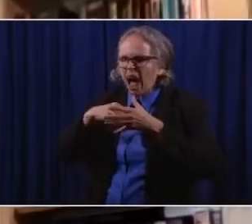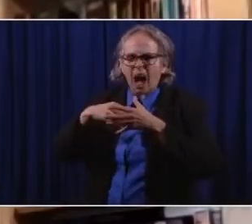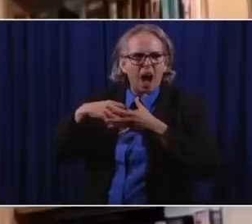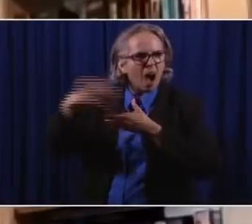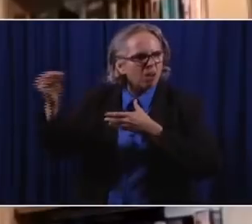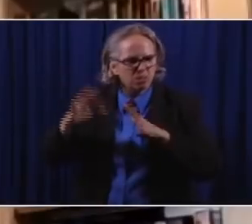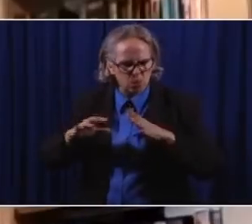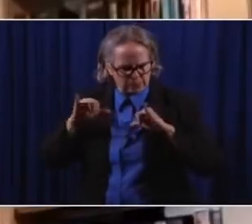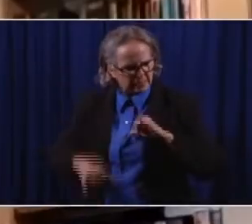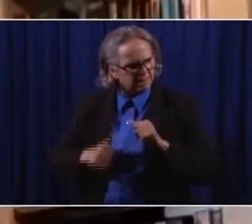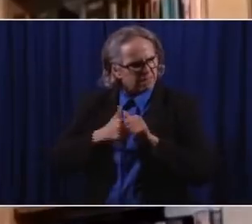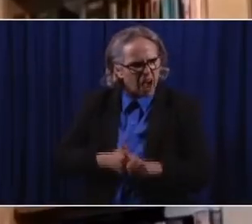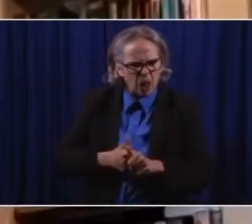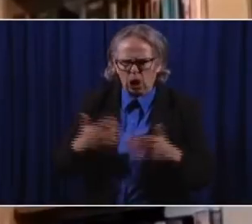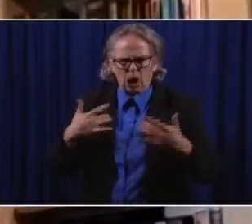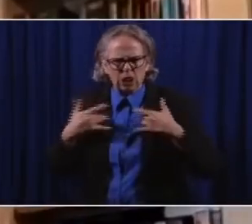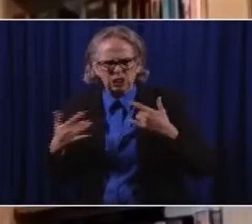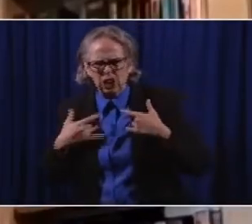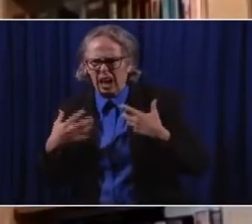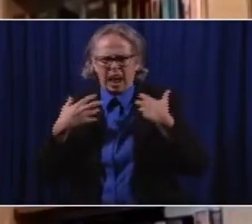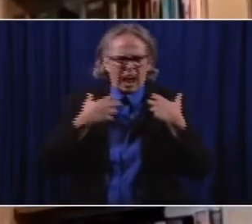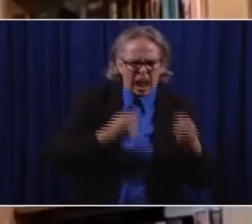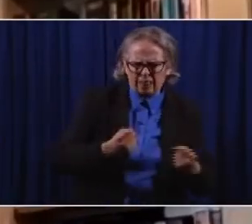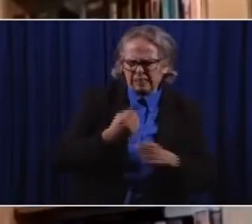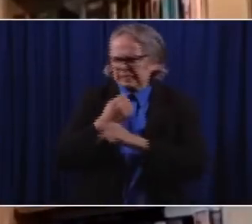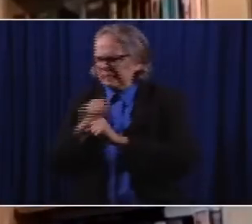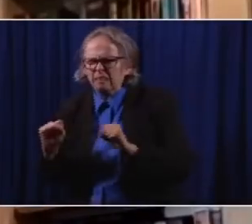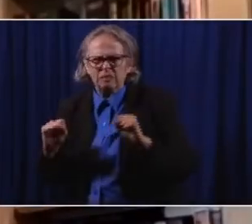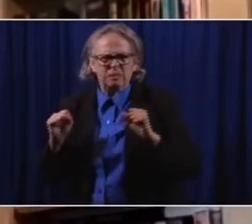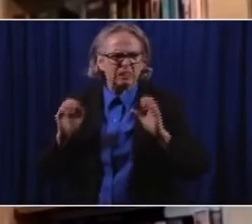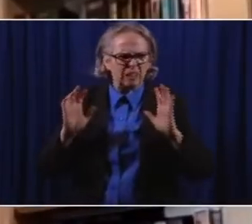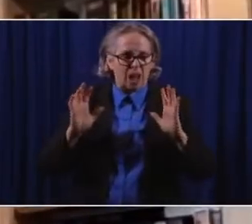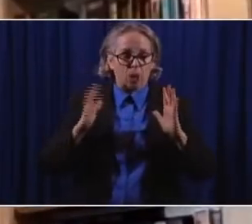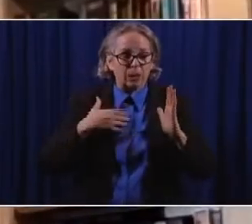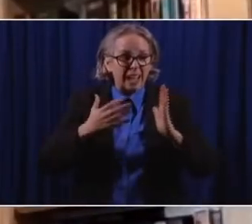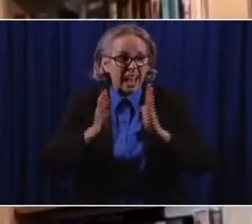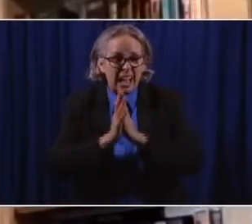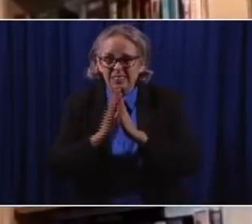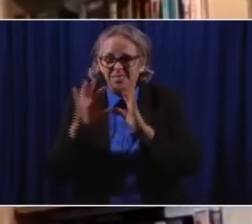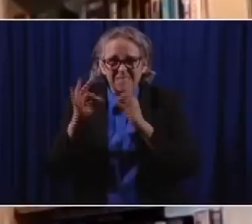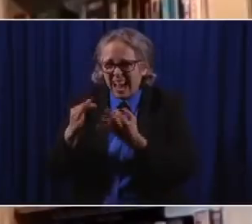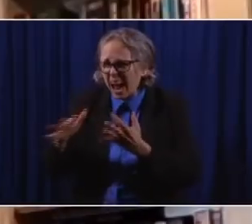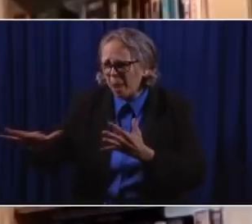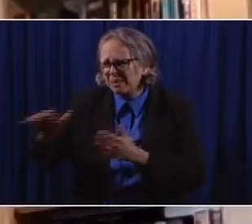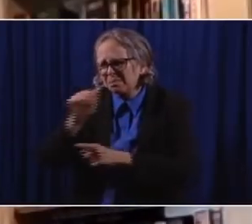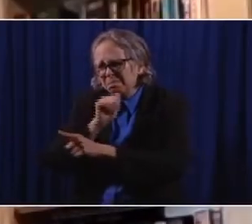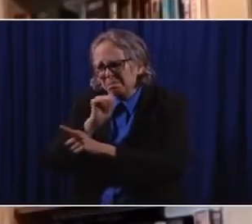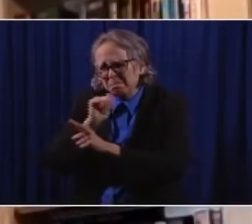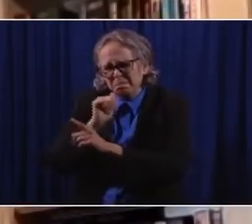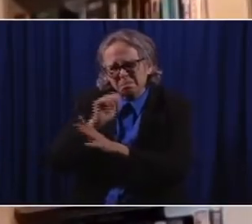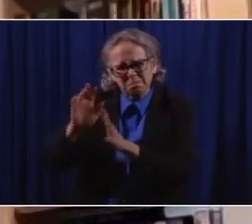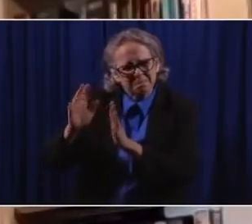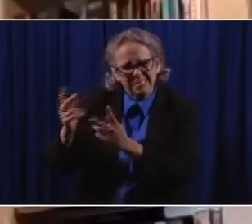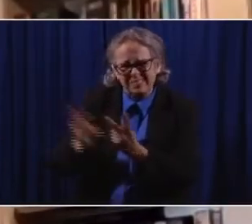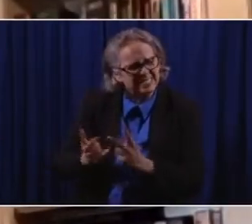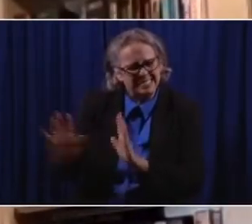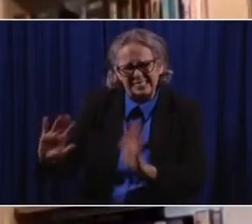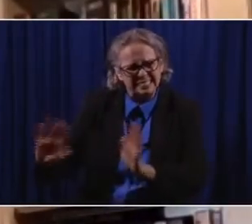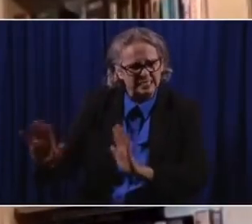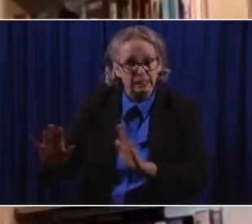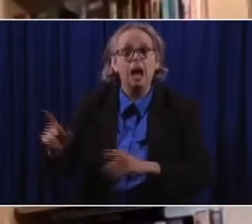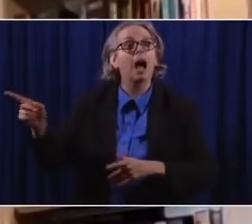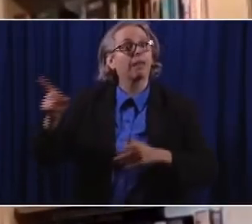ask a lot of patience out of our families, and friends and individuals. And they did, and they